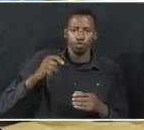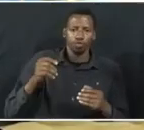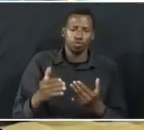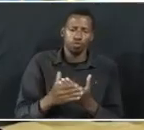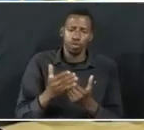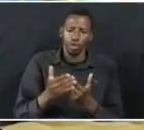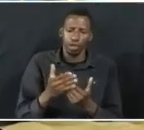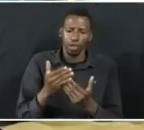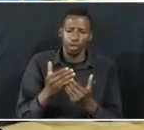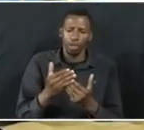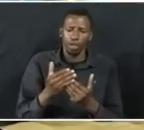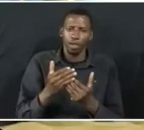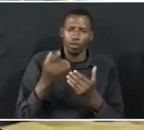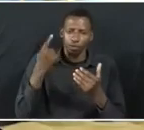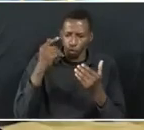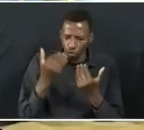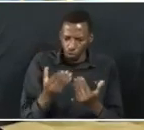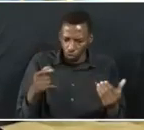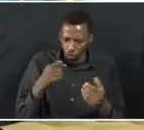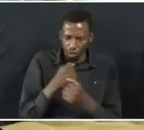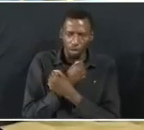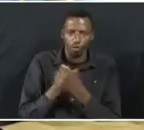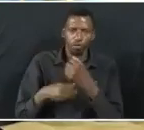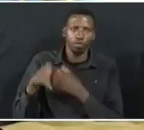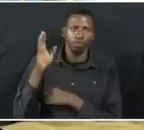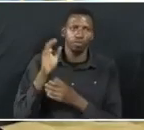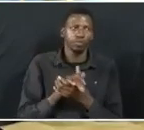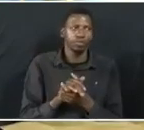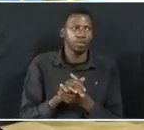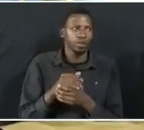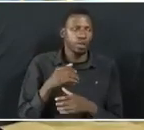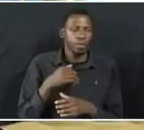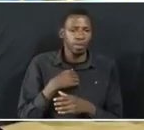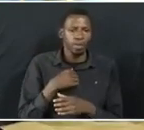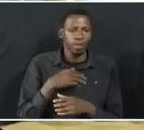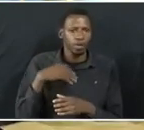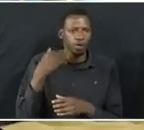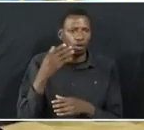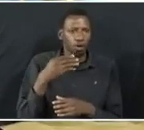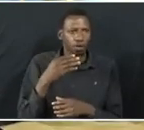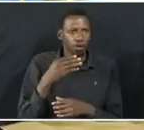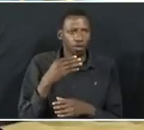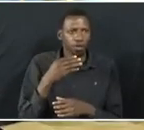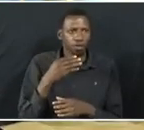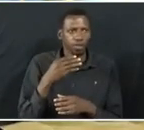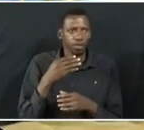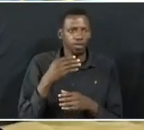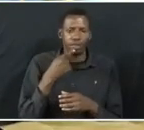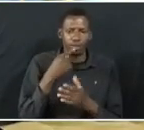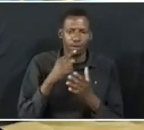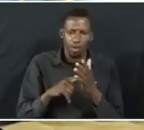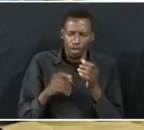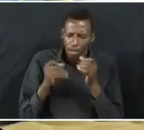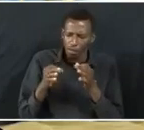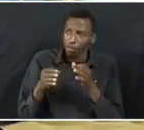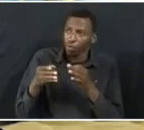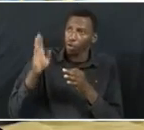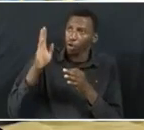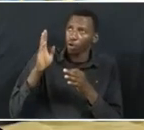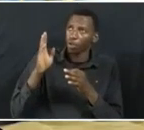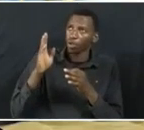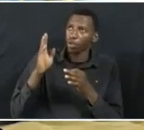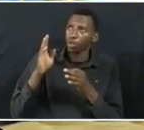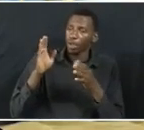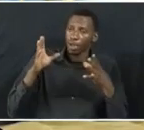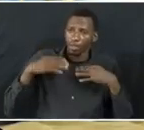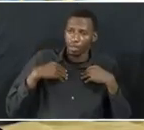I keep on joking and saying, if the Lord tarries, I will literally handpick spouses for my children. If he ever